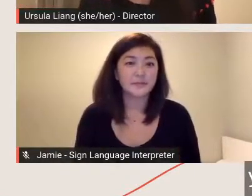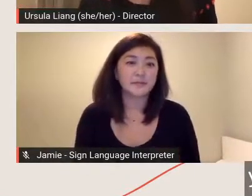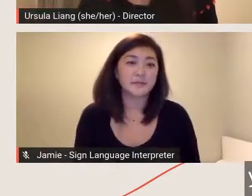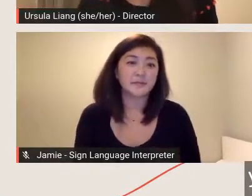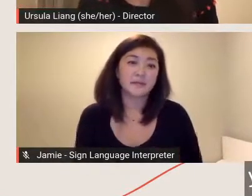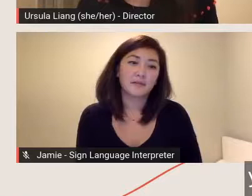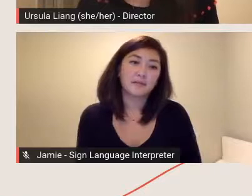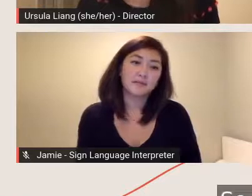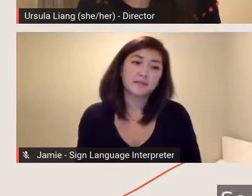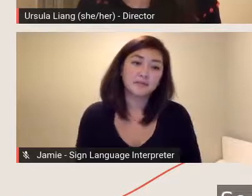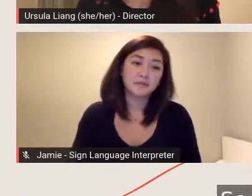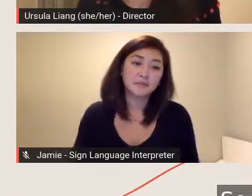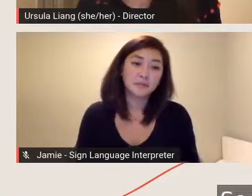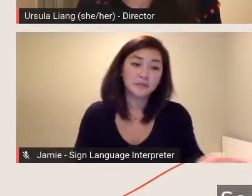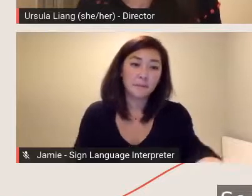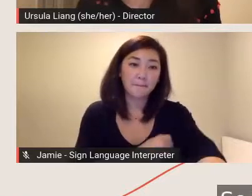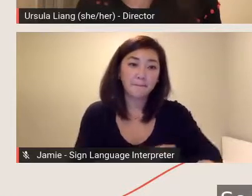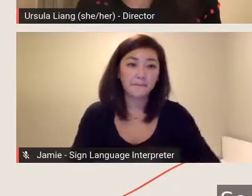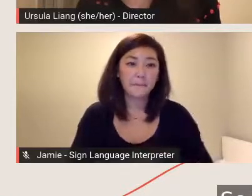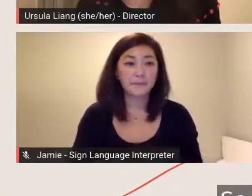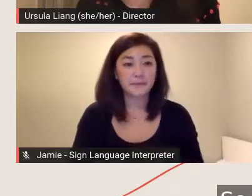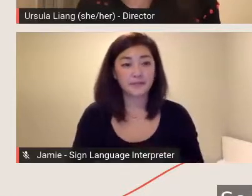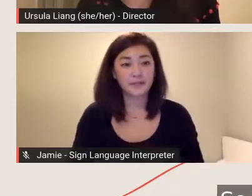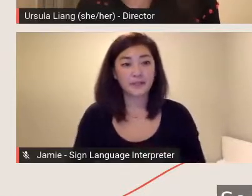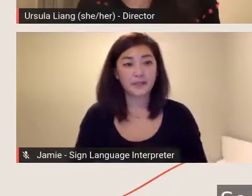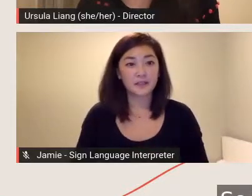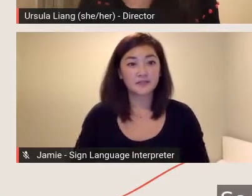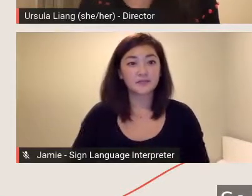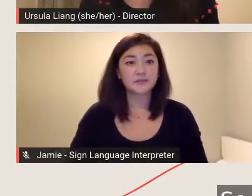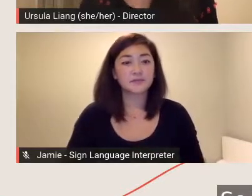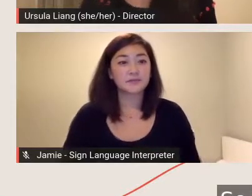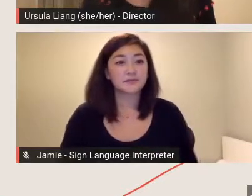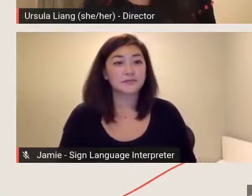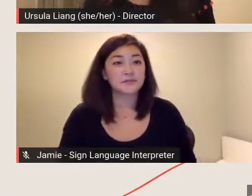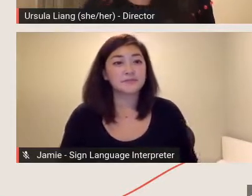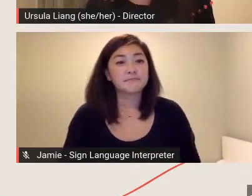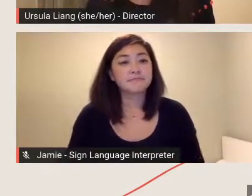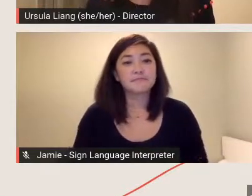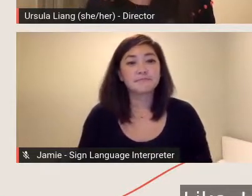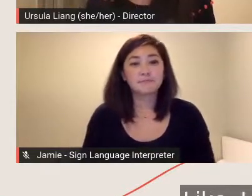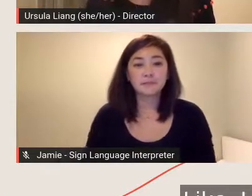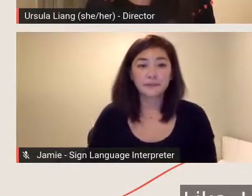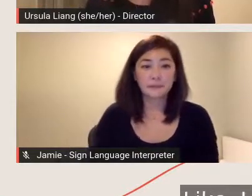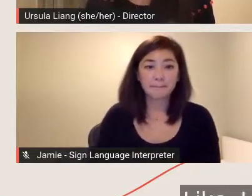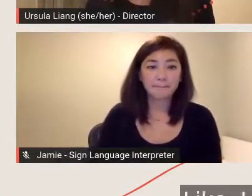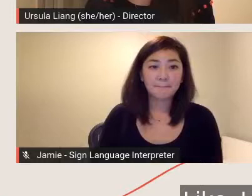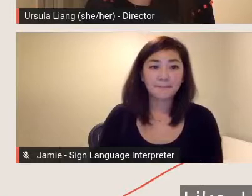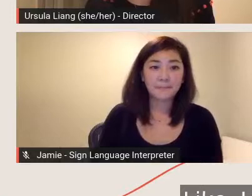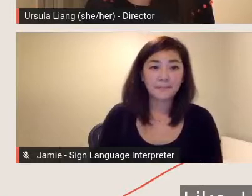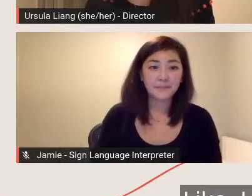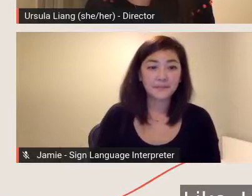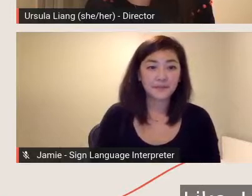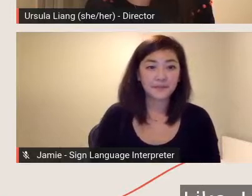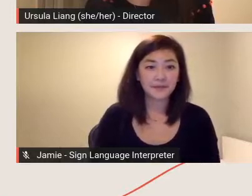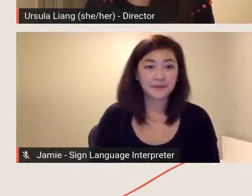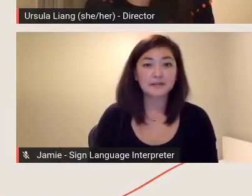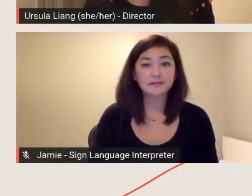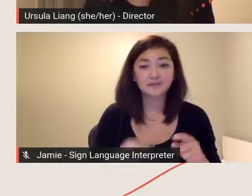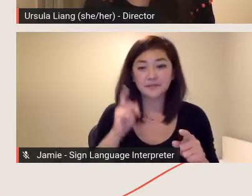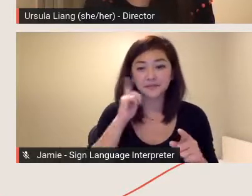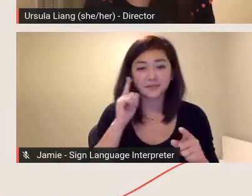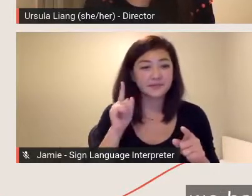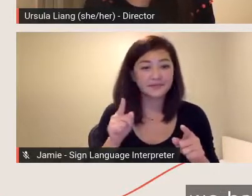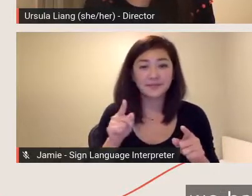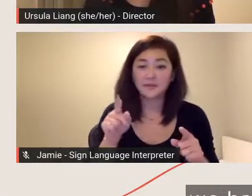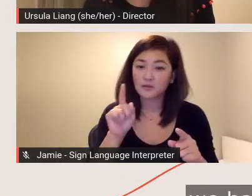bad intentions. So it's not to take away any hope from what you were saying. Like, I think that a lot of those, you know, those examples of like